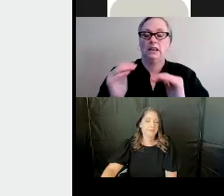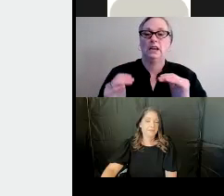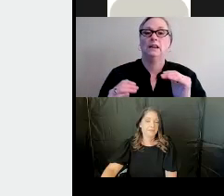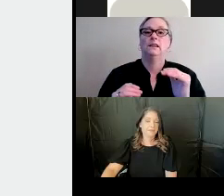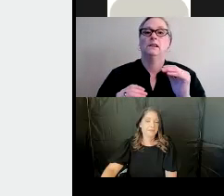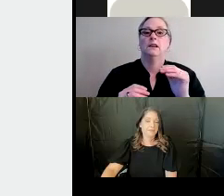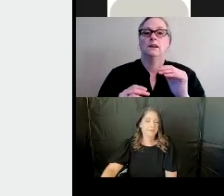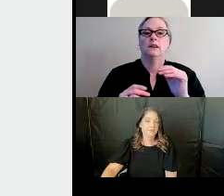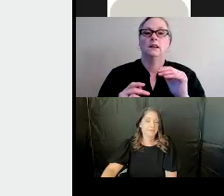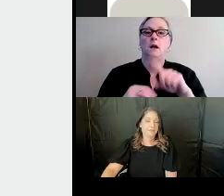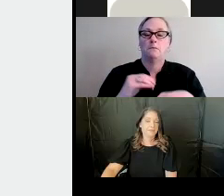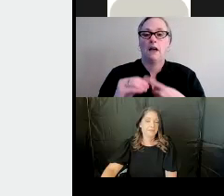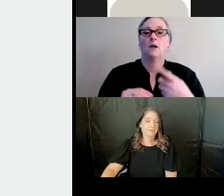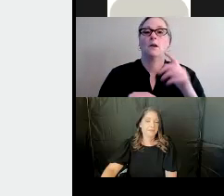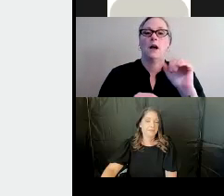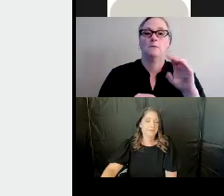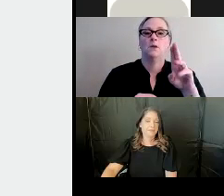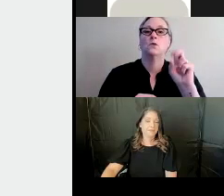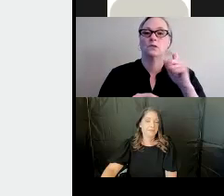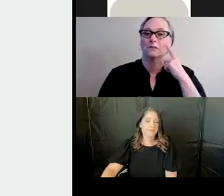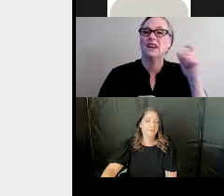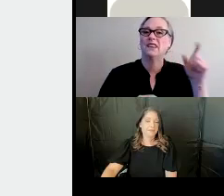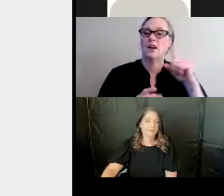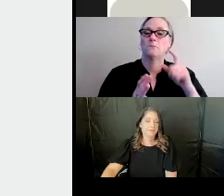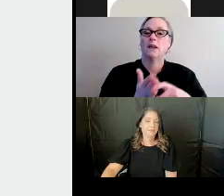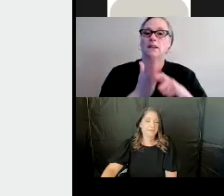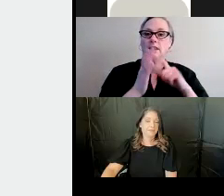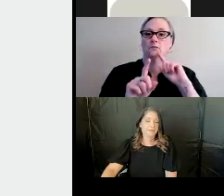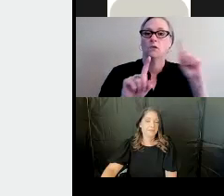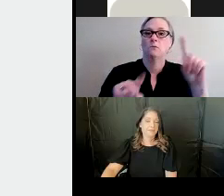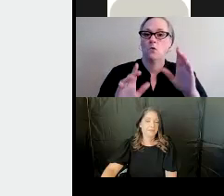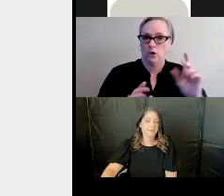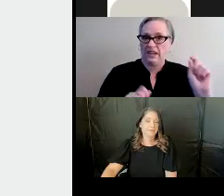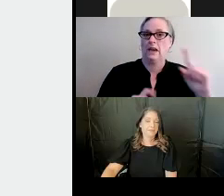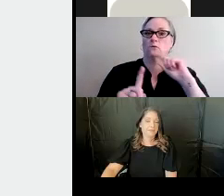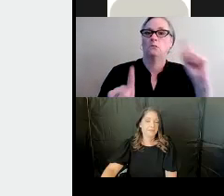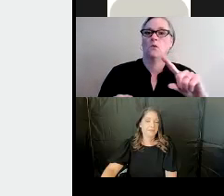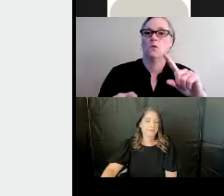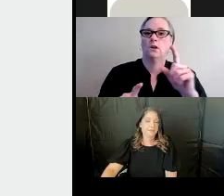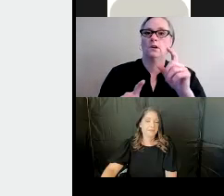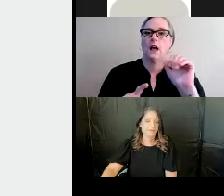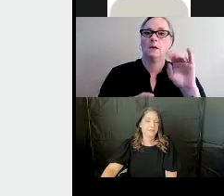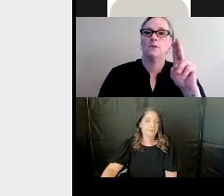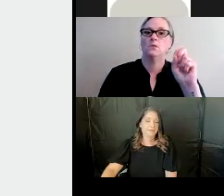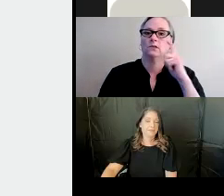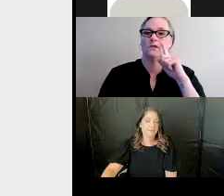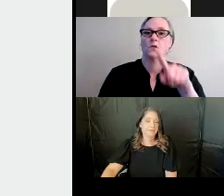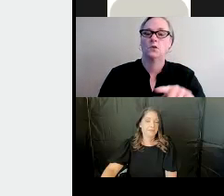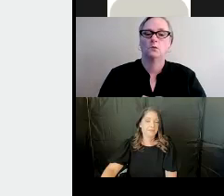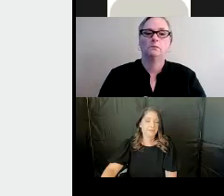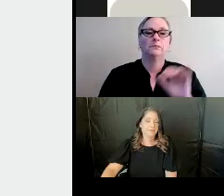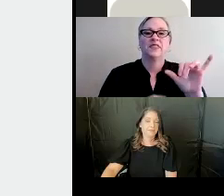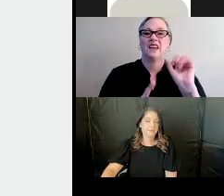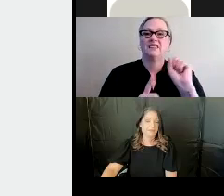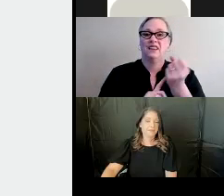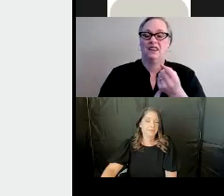as mandated reporters, they can report the abuse for you. So in this case, let's say that